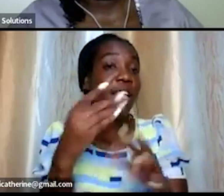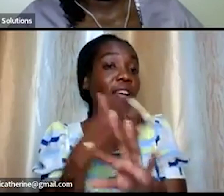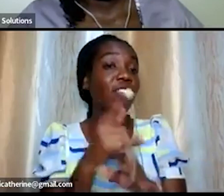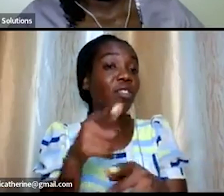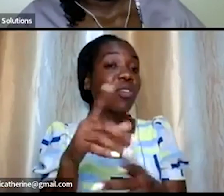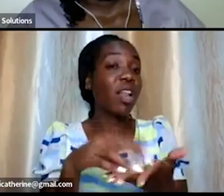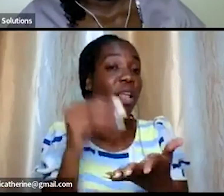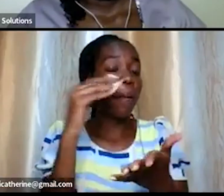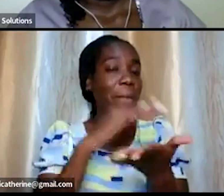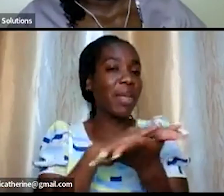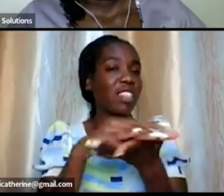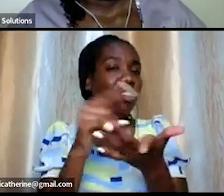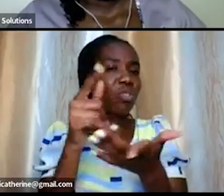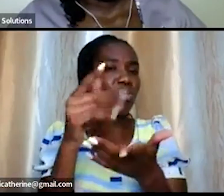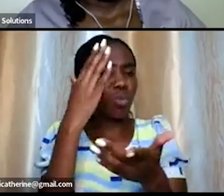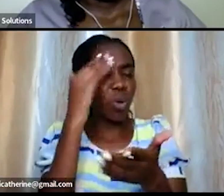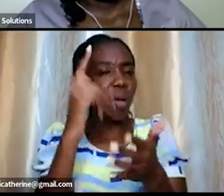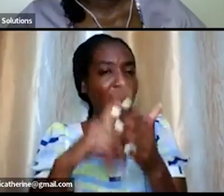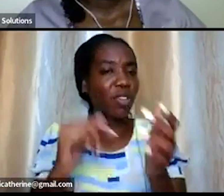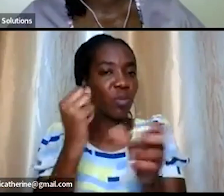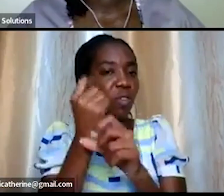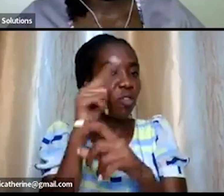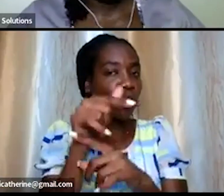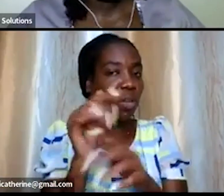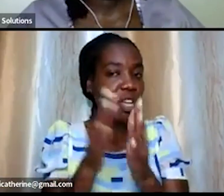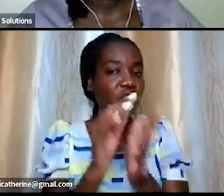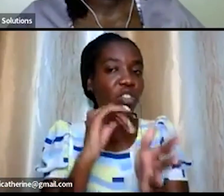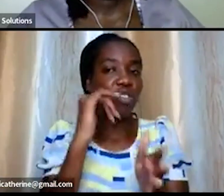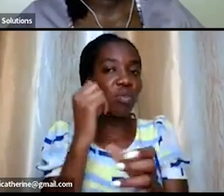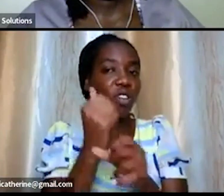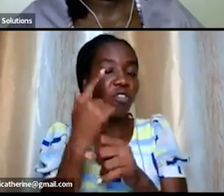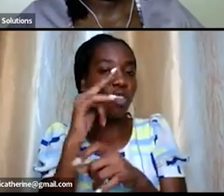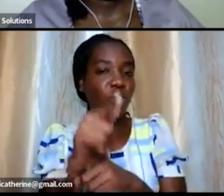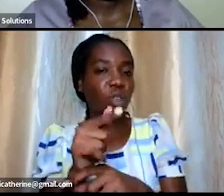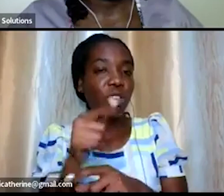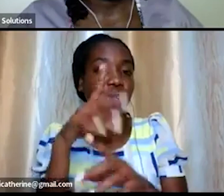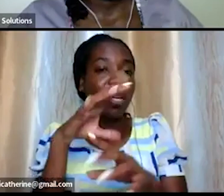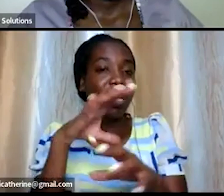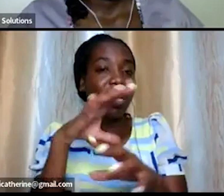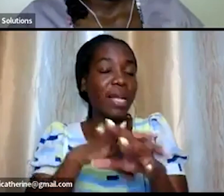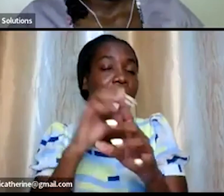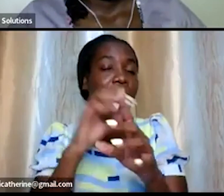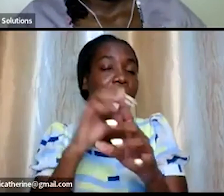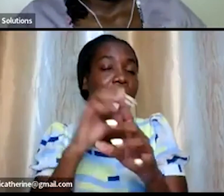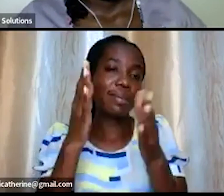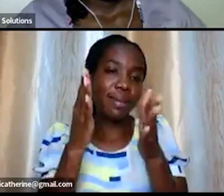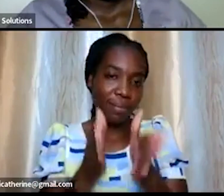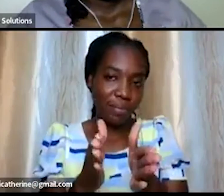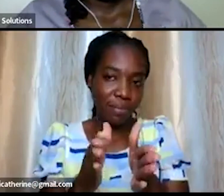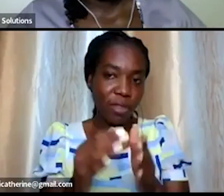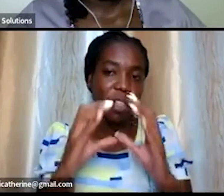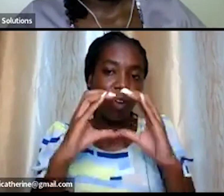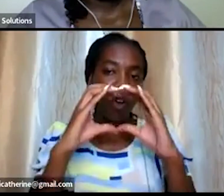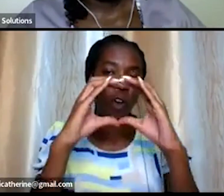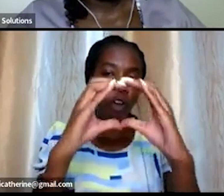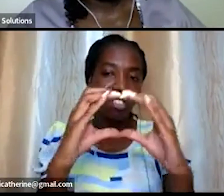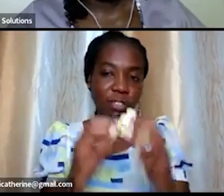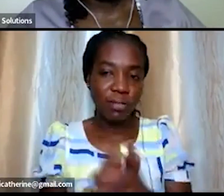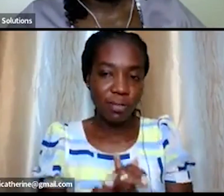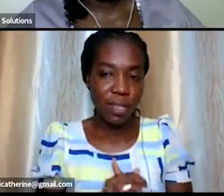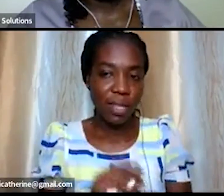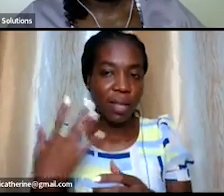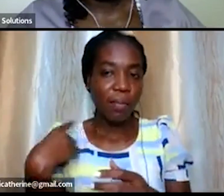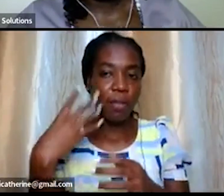what works for you, know what doesn't work for you. Find a mentor, that's number 2. Find a coach, that's number 3. Number 4, read